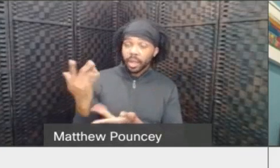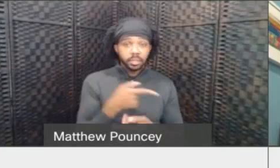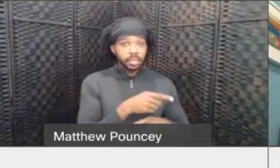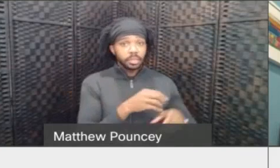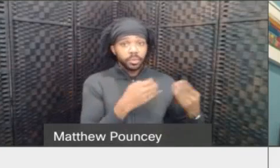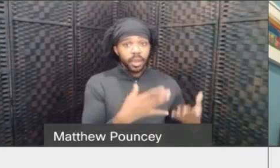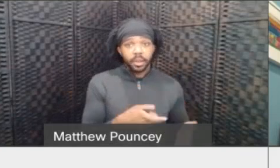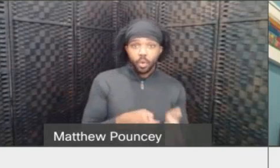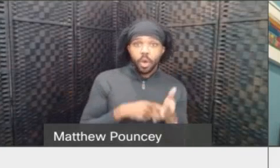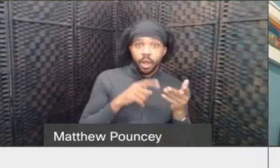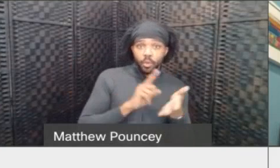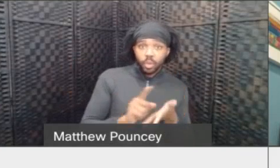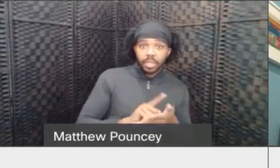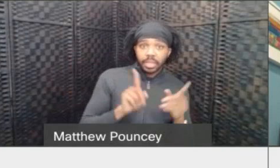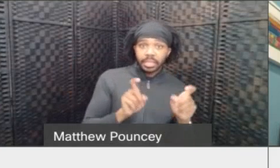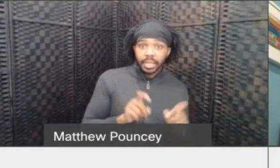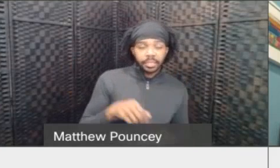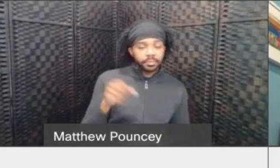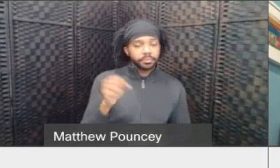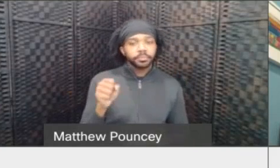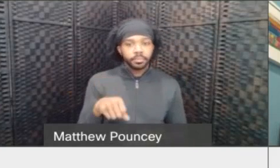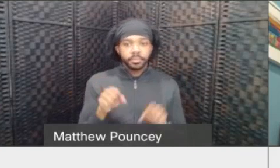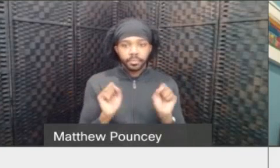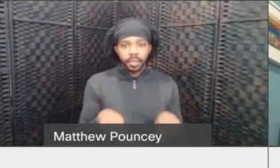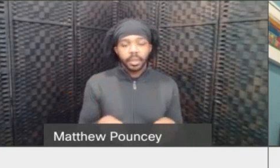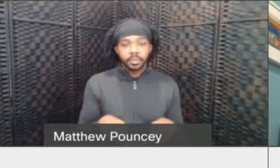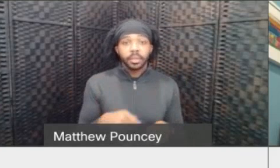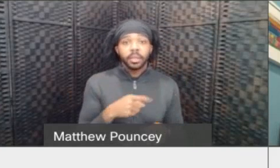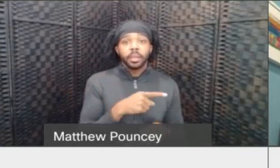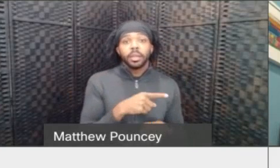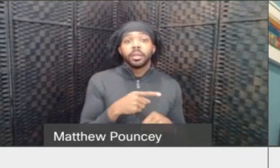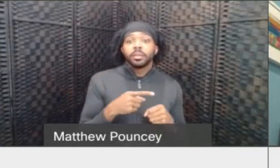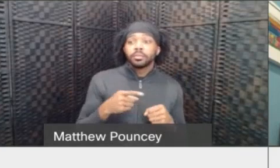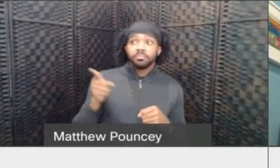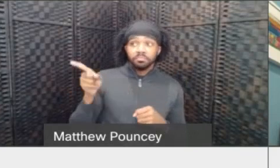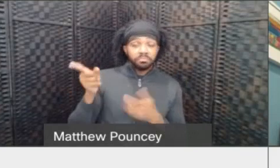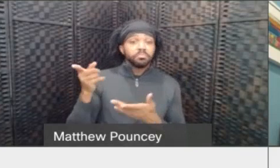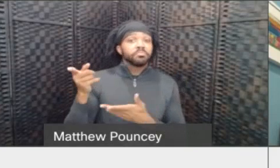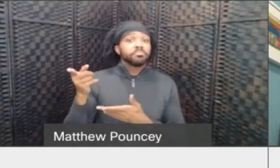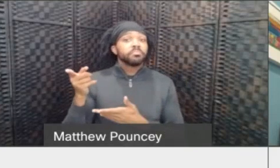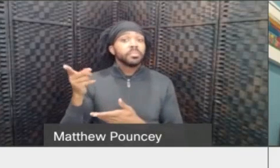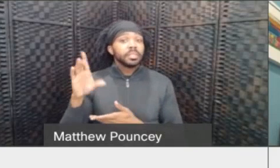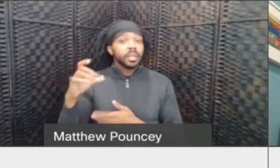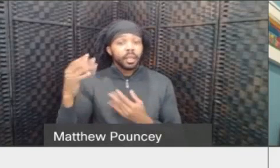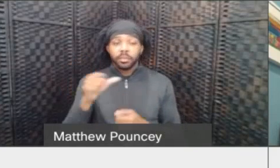The regulation didn't require weekly testing, but indicated that providers could.